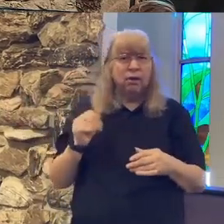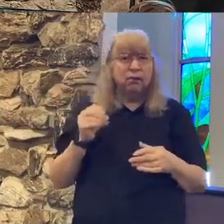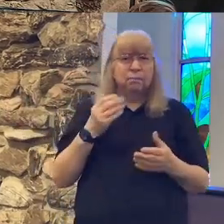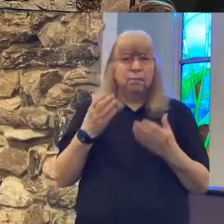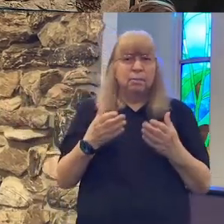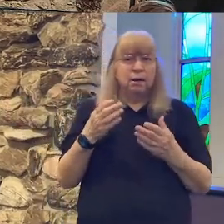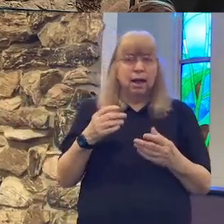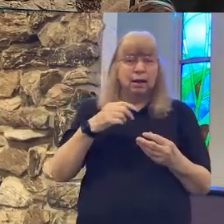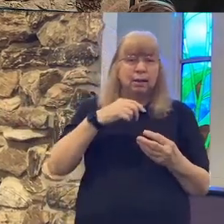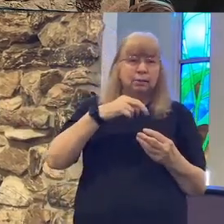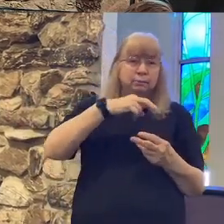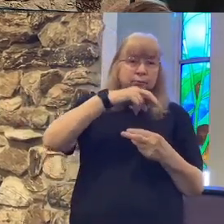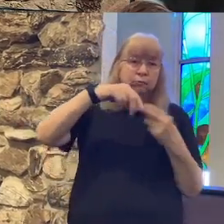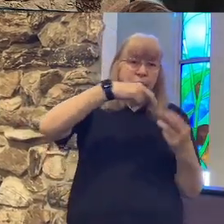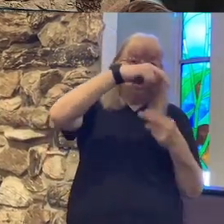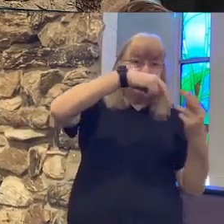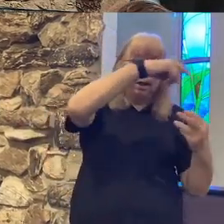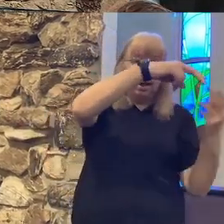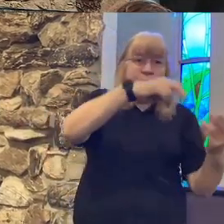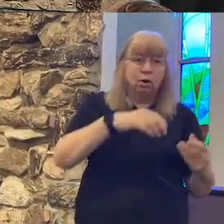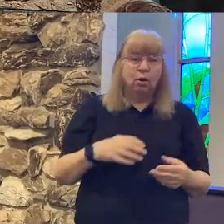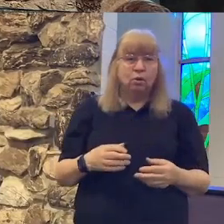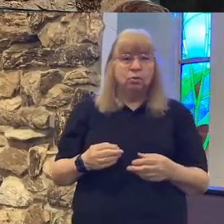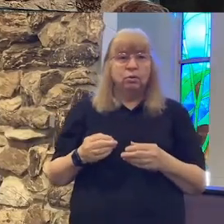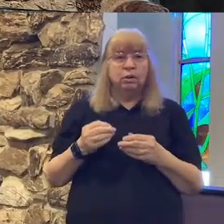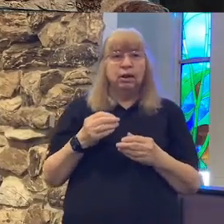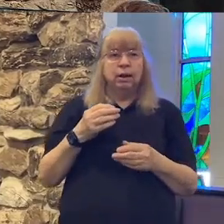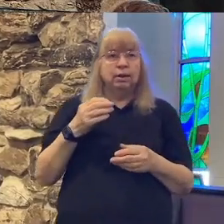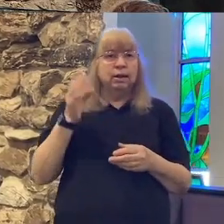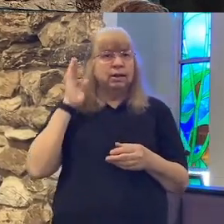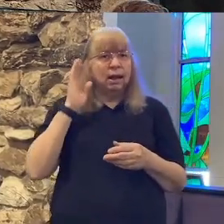or hurricane winds. The sound of that.